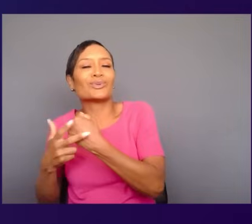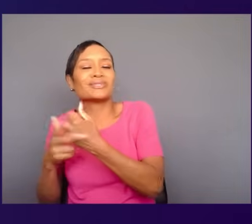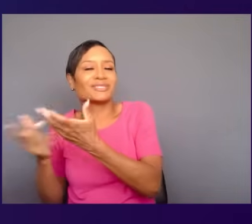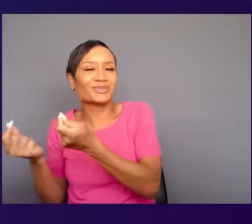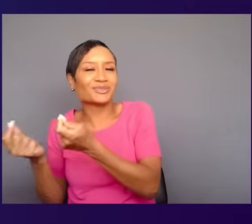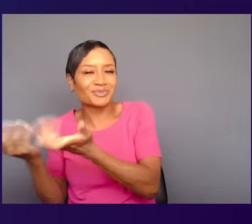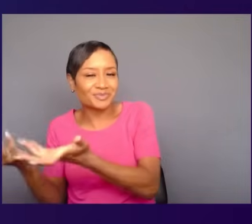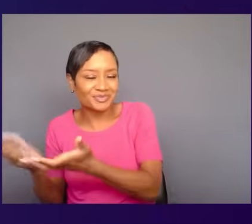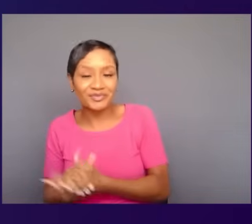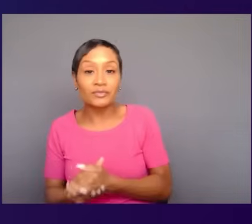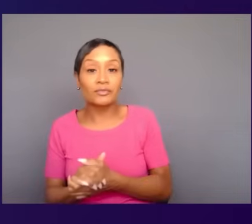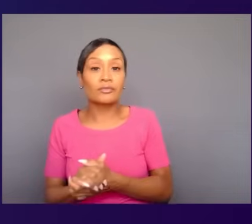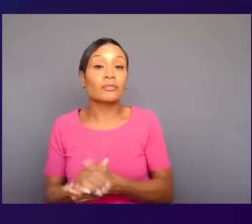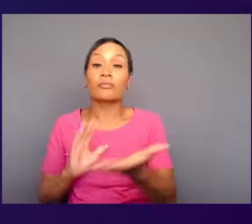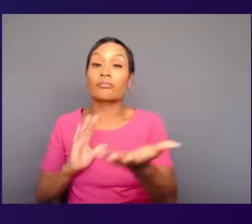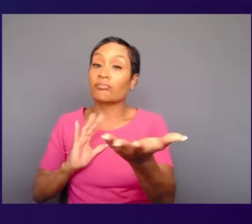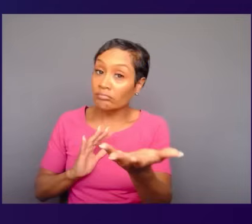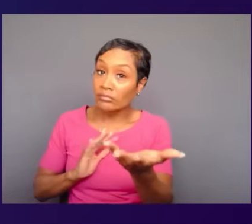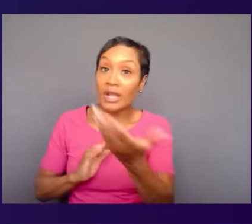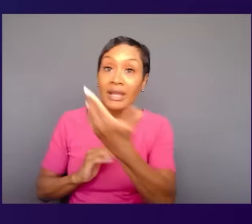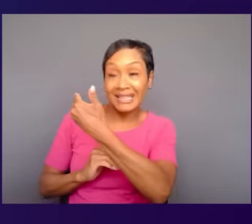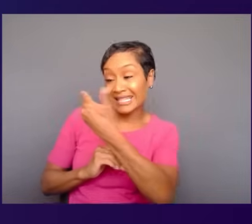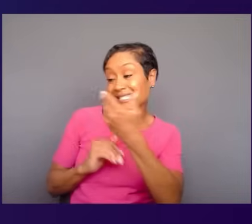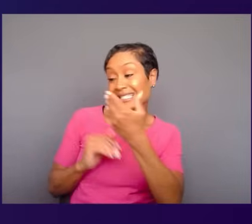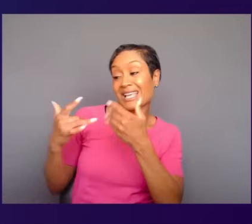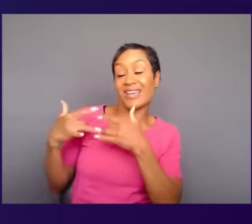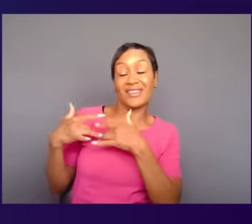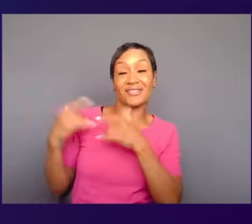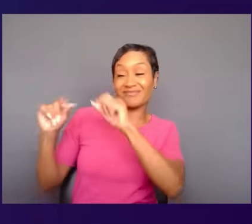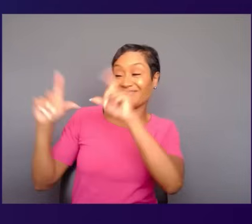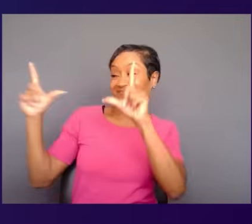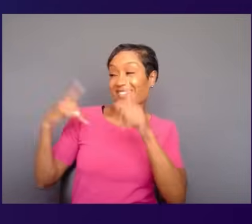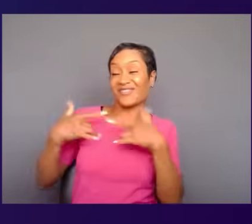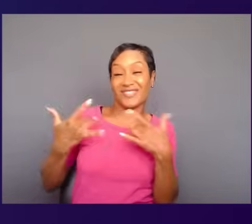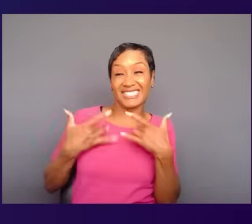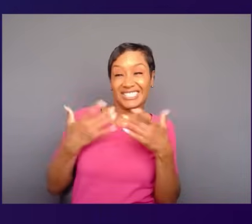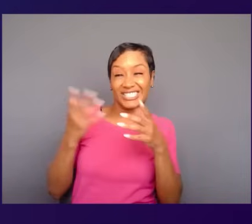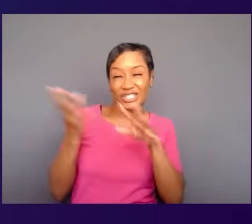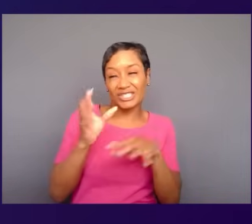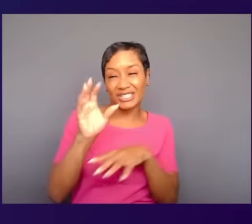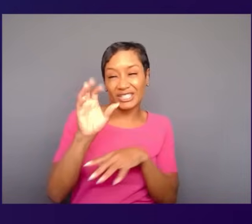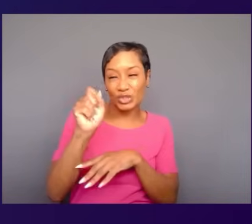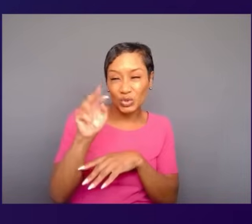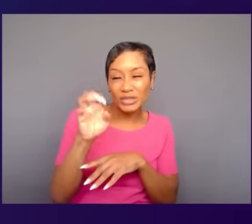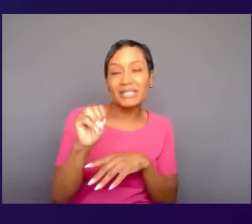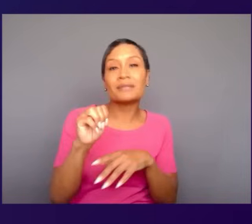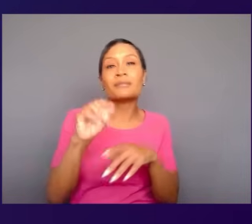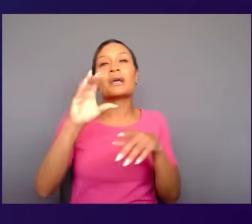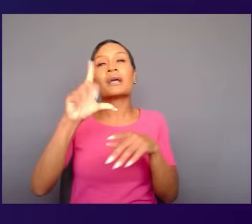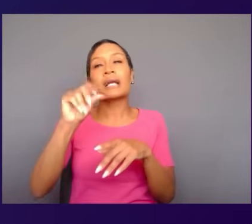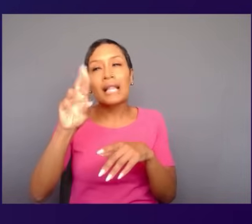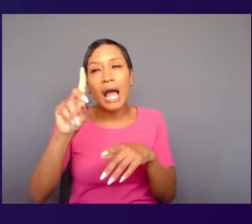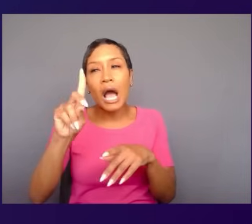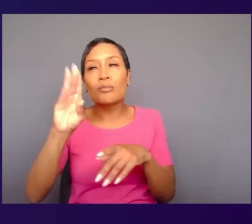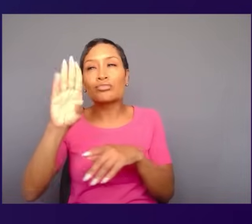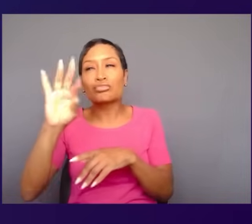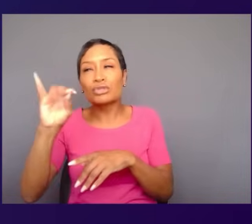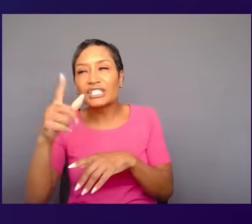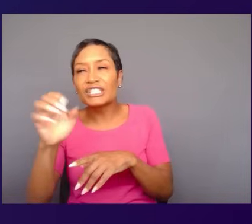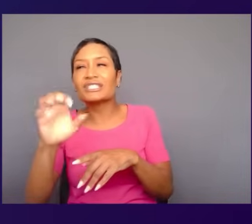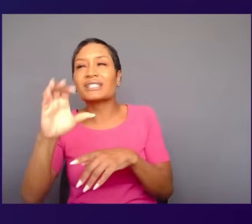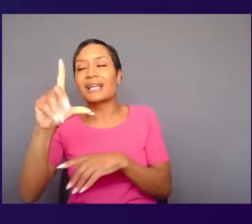So the great thing about this event stream that feeds Server Access Logs, CloudTrail, and Event Bridge is that that is actually accessible to